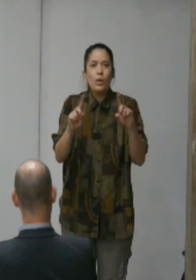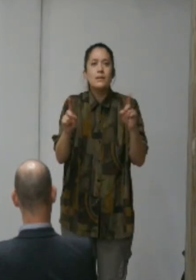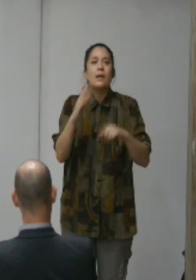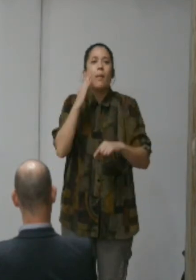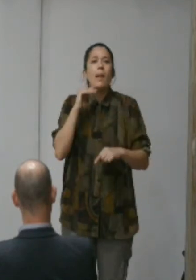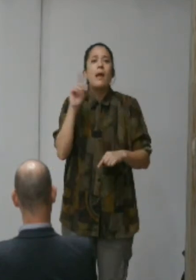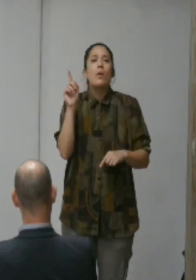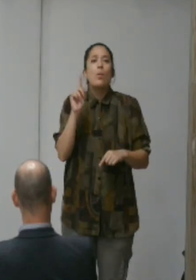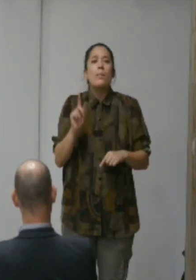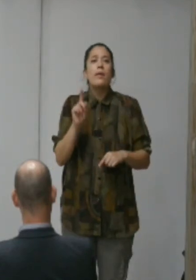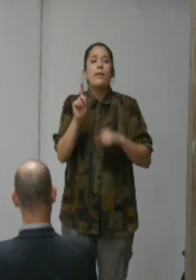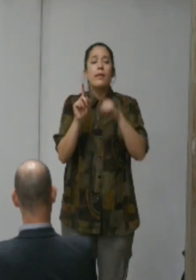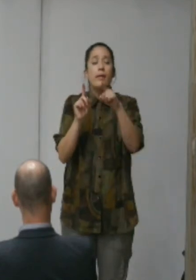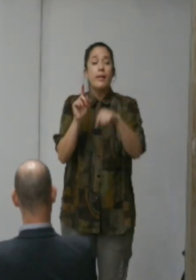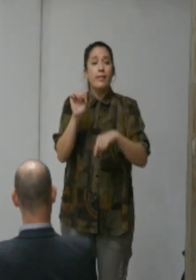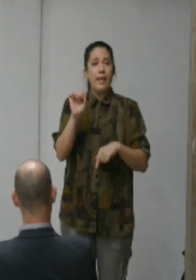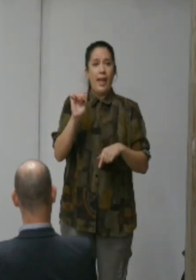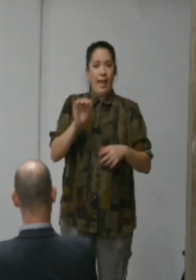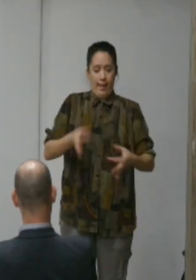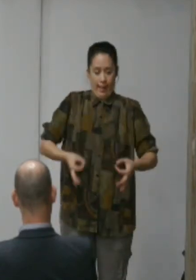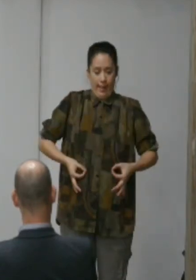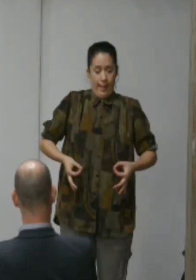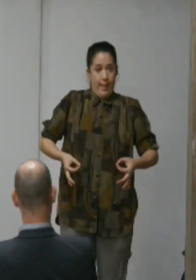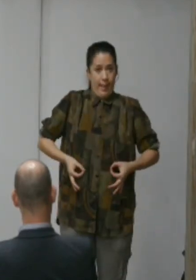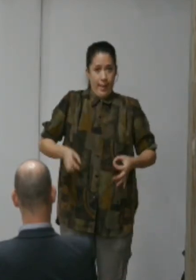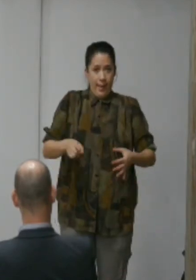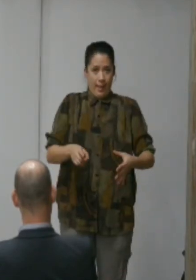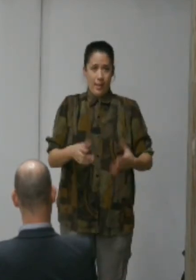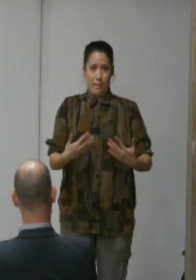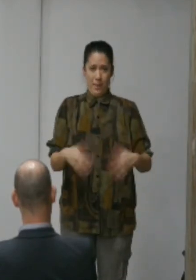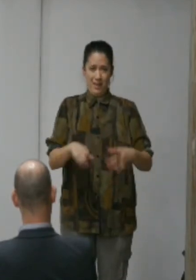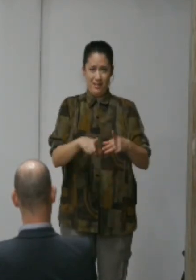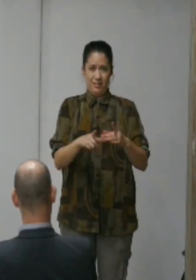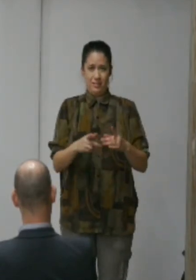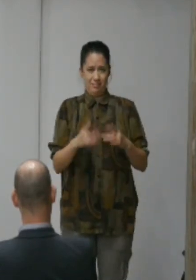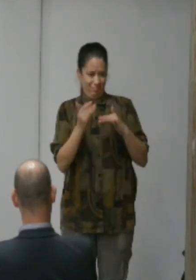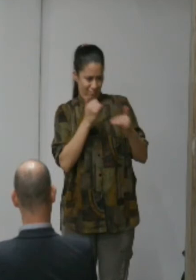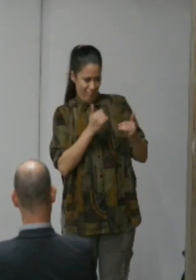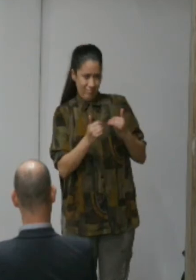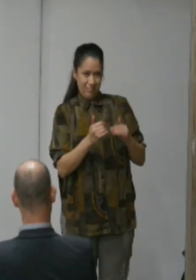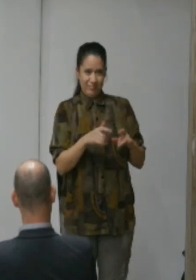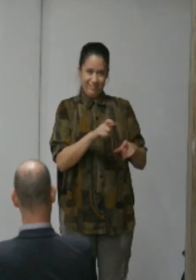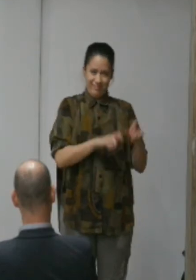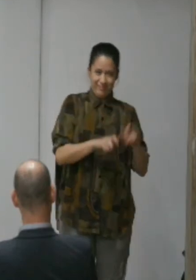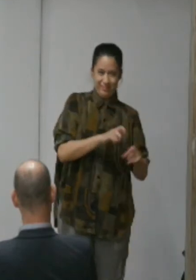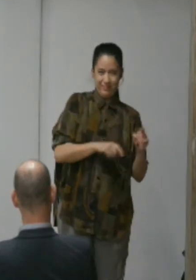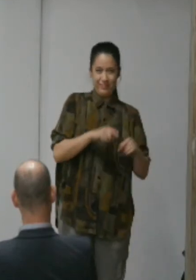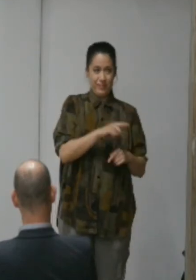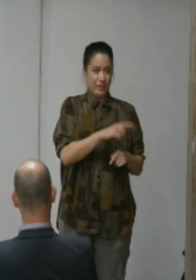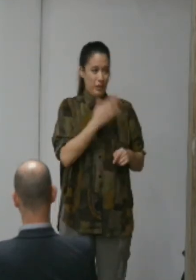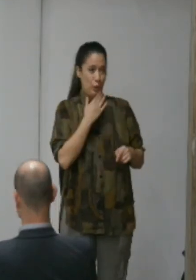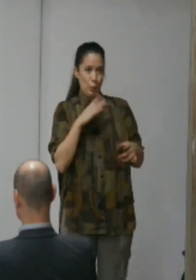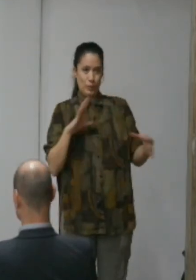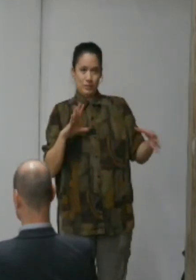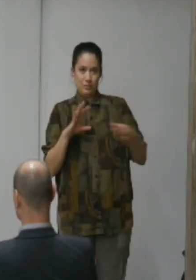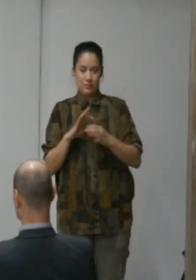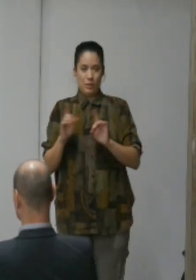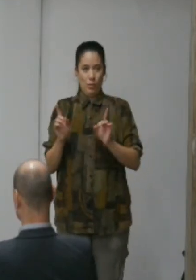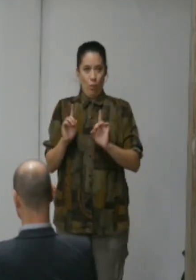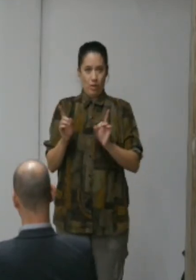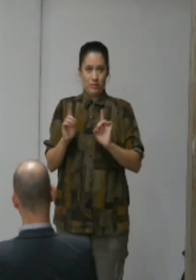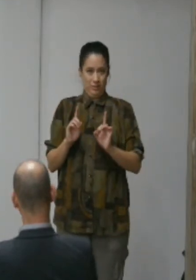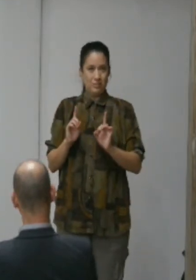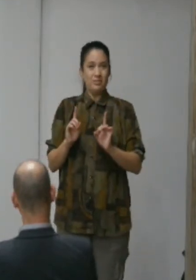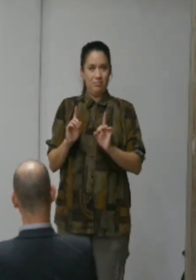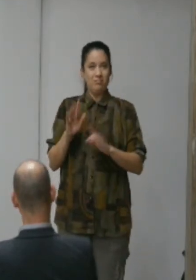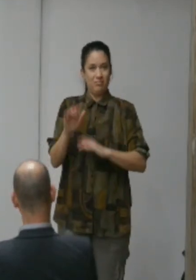to undermine the project of enslavement. And finally, Deruka Shields is a writer